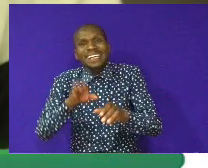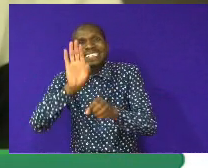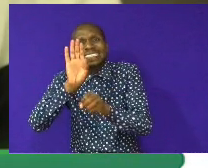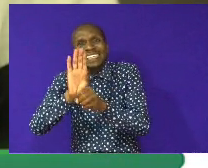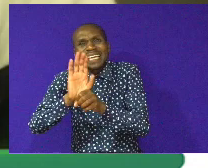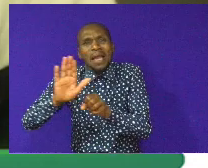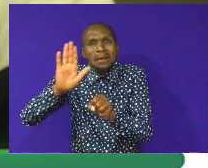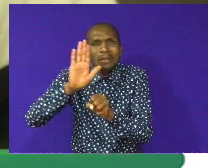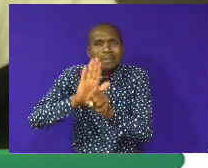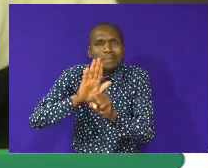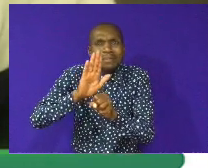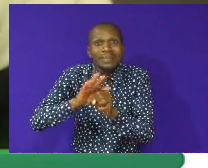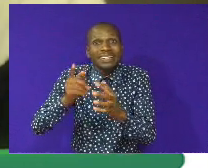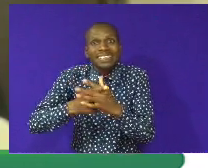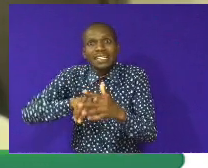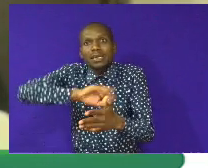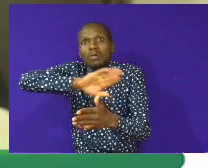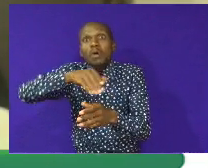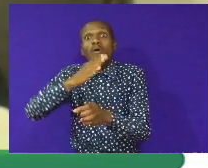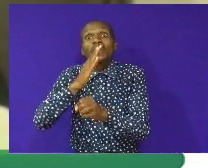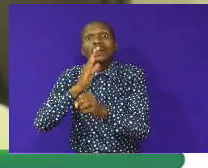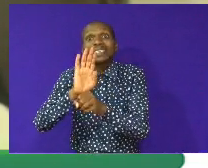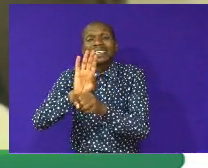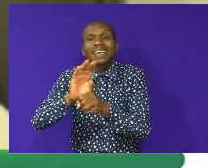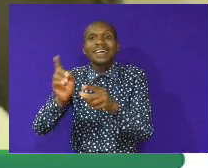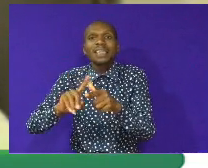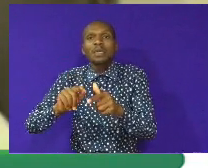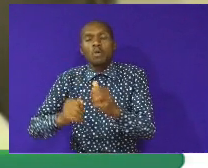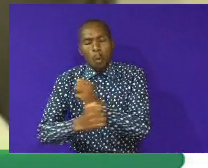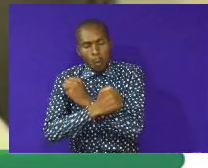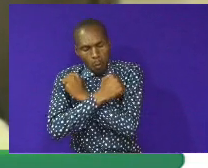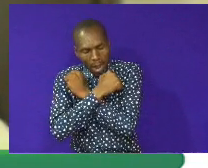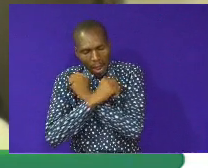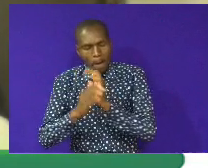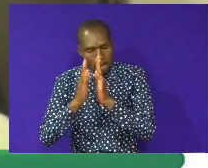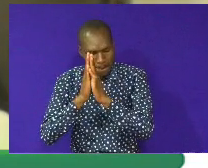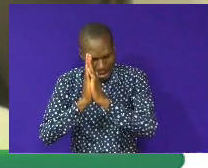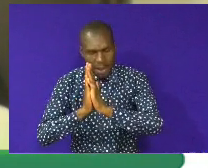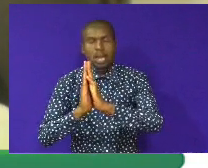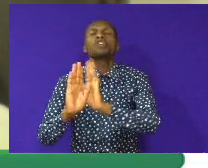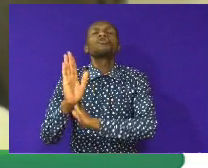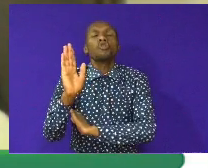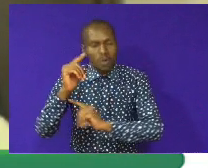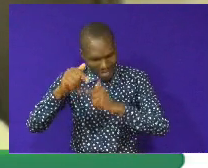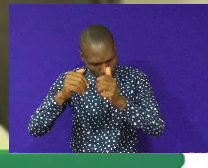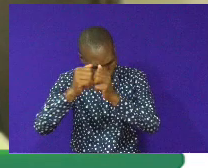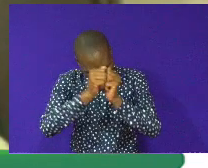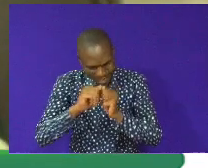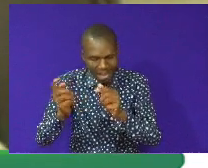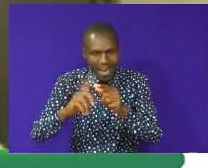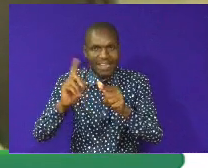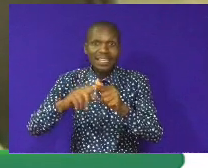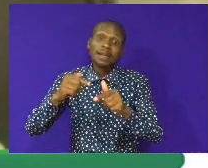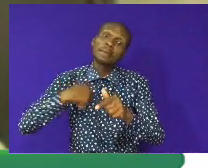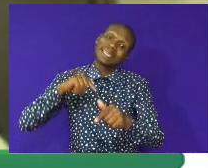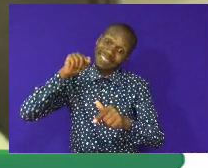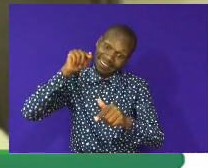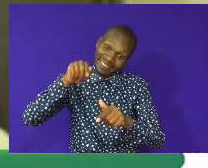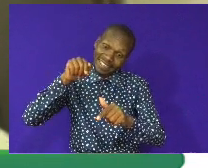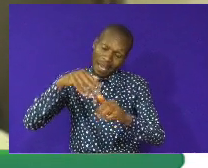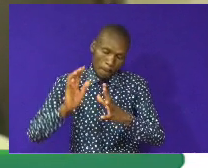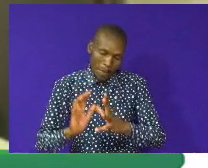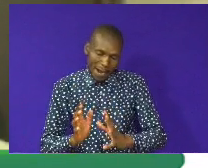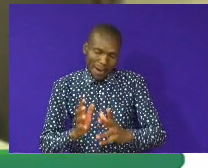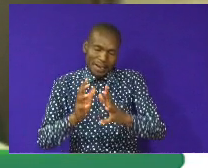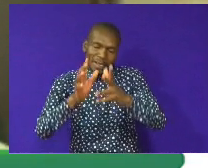chionsi, ee kuru kuita denomination na kulea. Na ayo olibu anjite wa sabe nyasaye, ni nchuto sabe nyasaye yama. Una anje na onkara aliko kora please and worship na inje